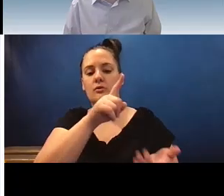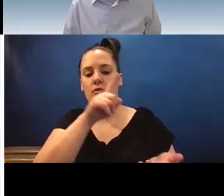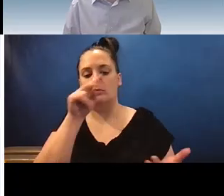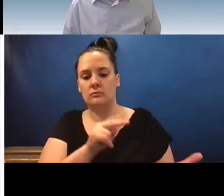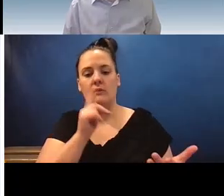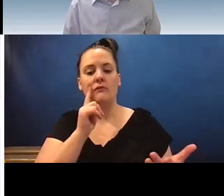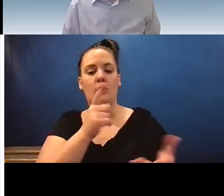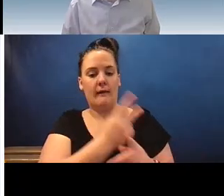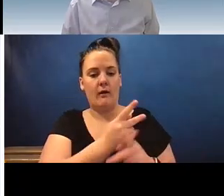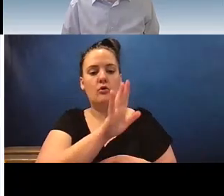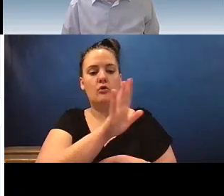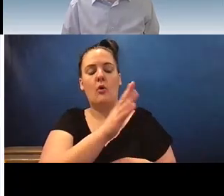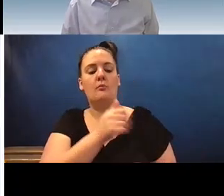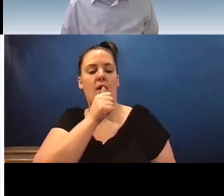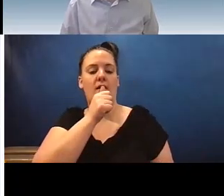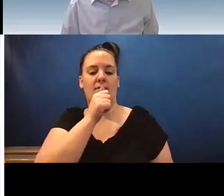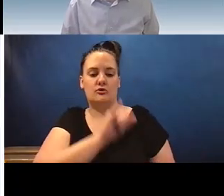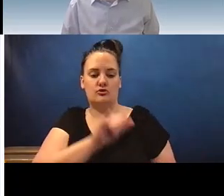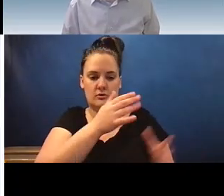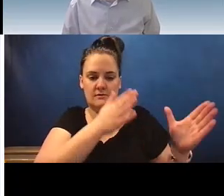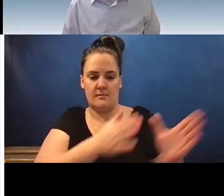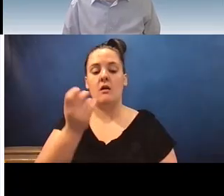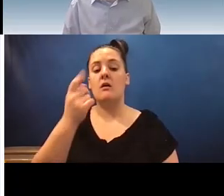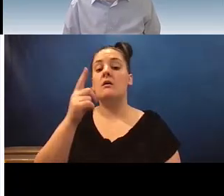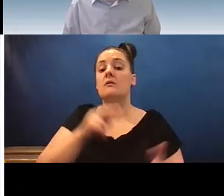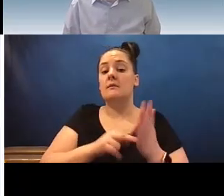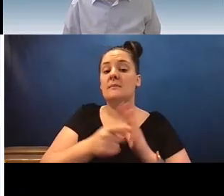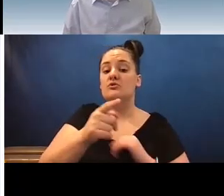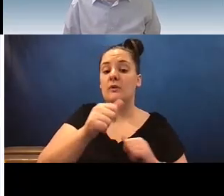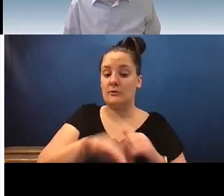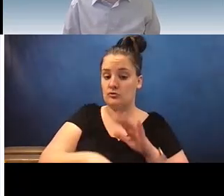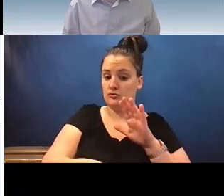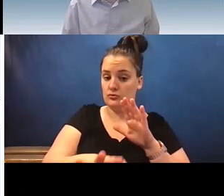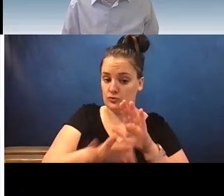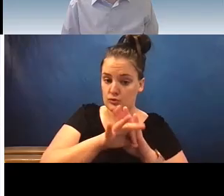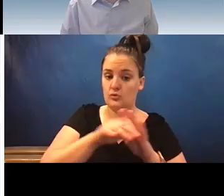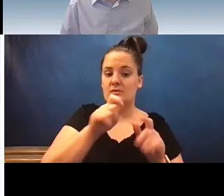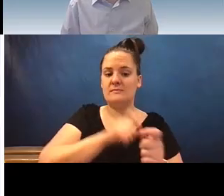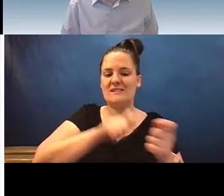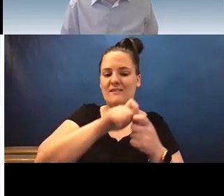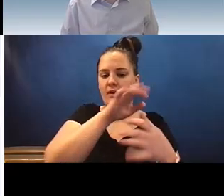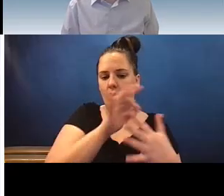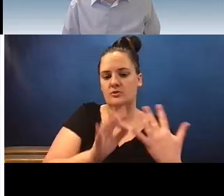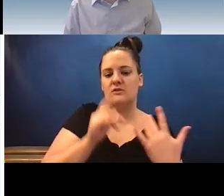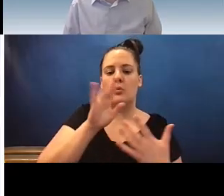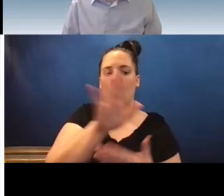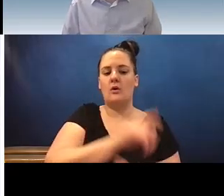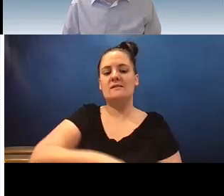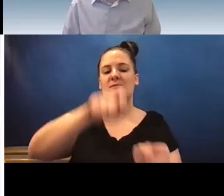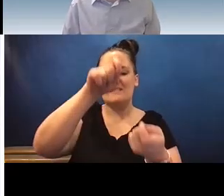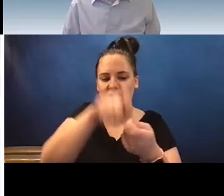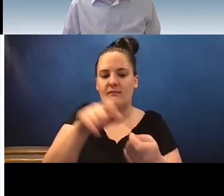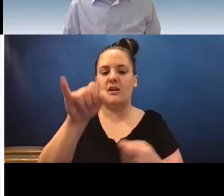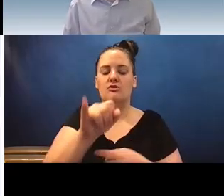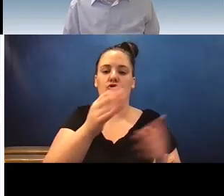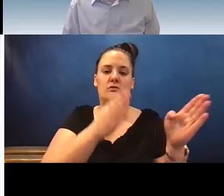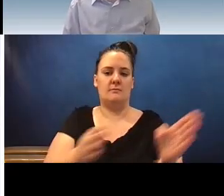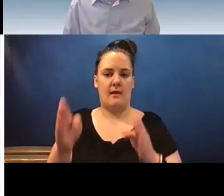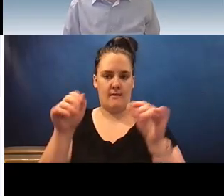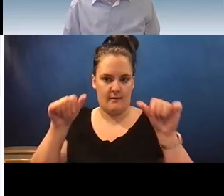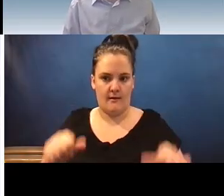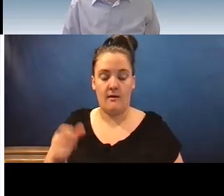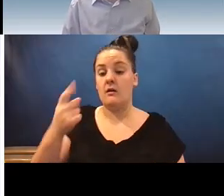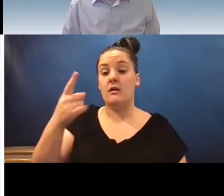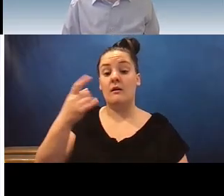insurance plan. This allows you to choose options with smaller deductible payments for your own specific insurance plan. The